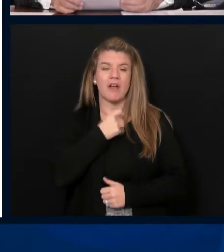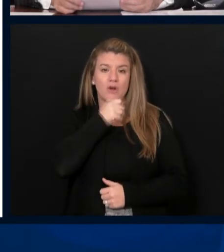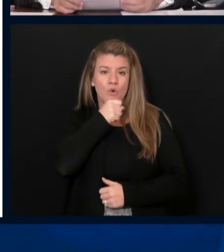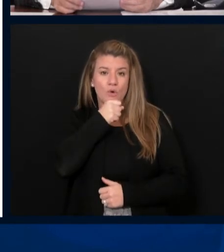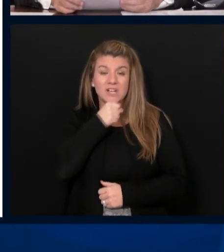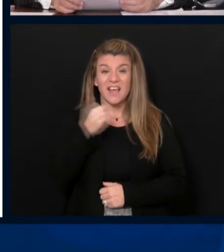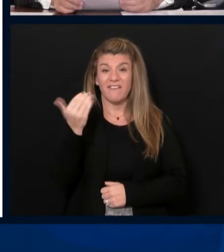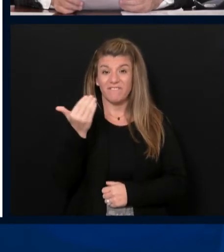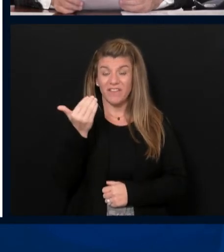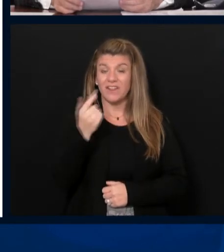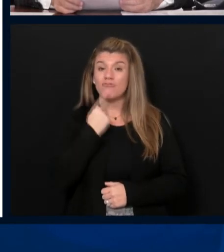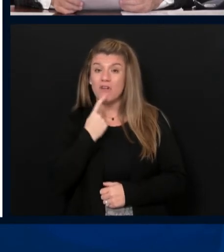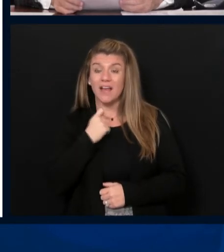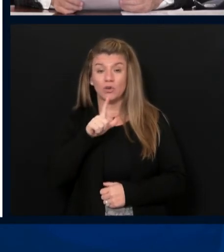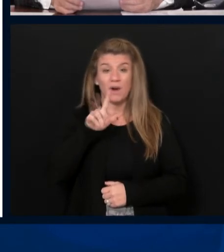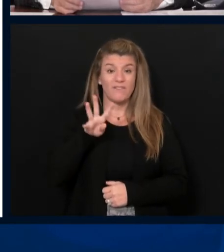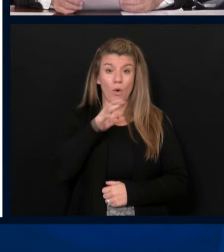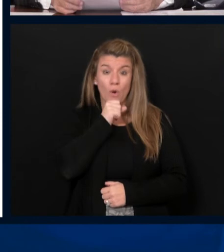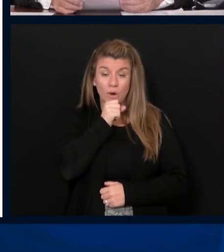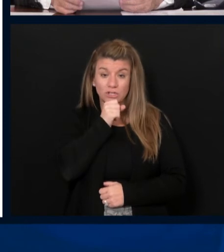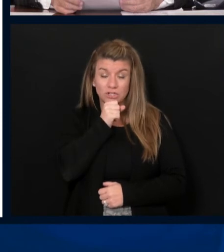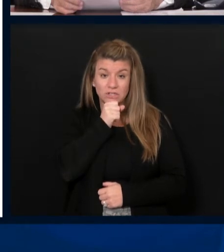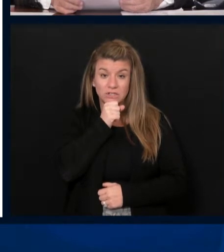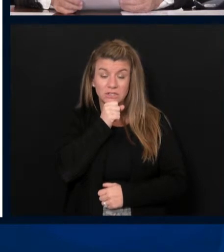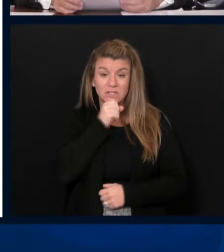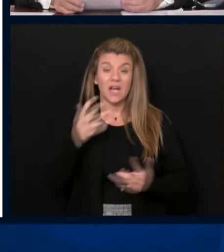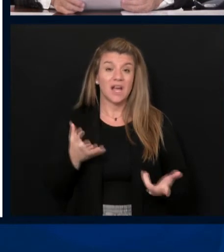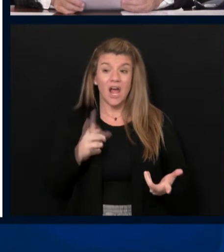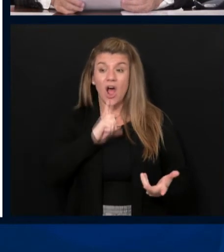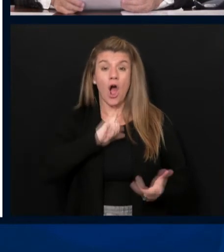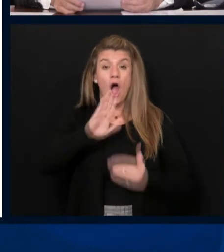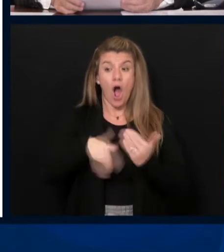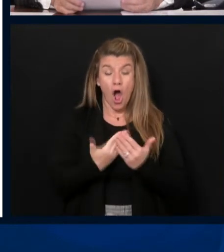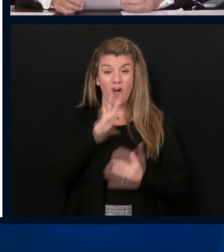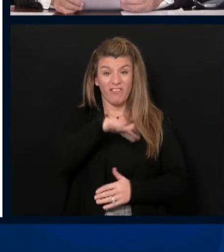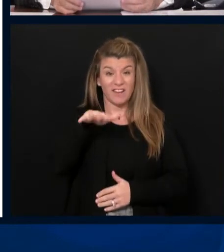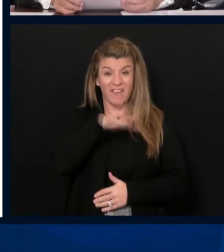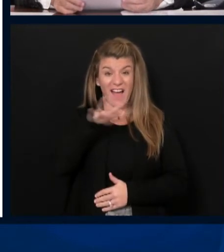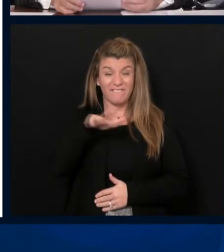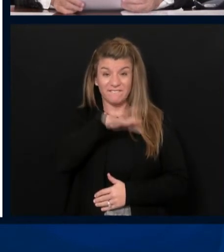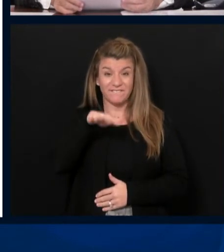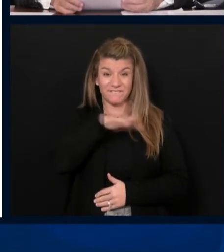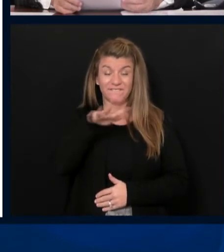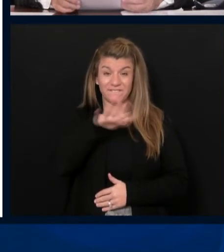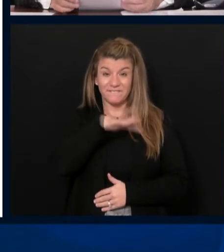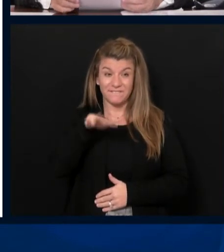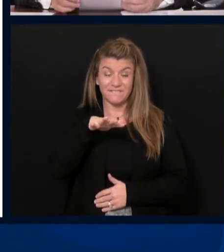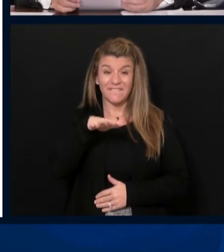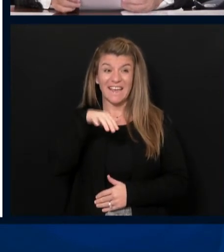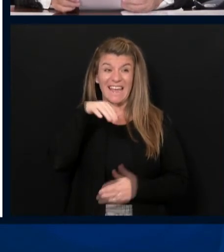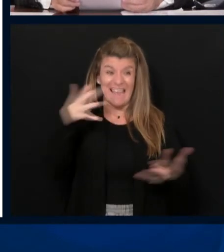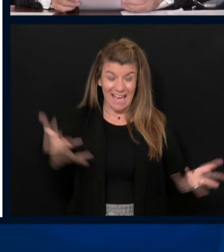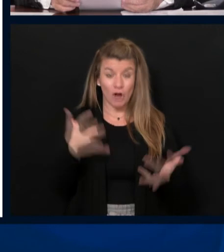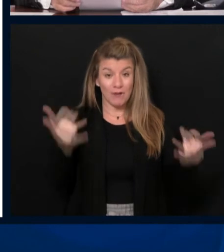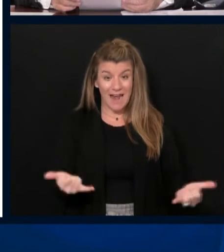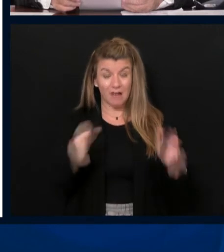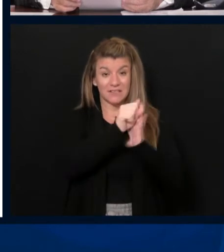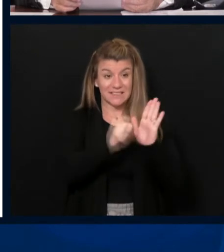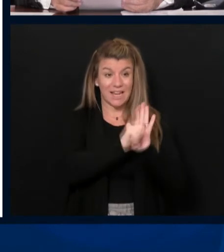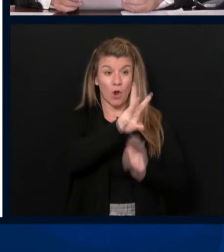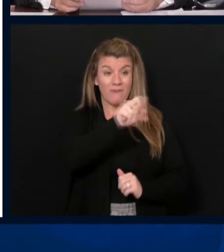15 in red and 24 in orange. All 55 out of 55 counties in the state of West Virginia, if